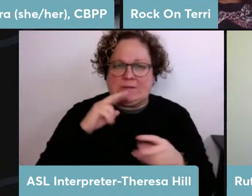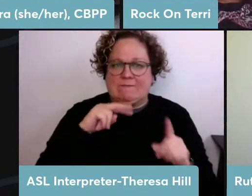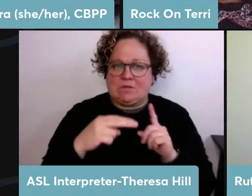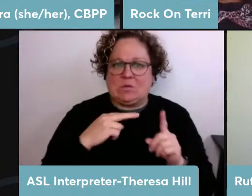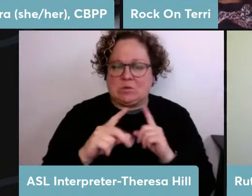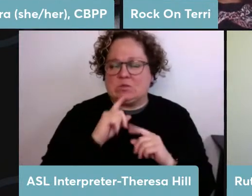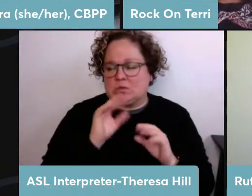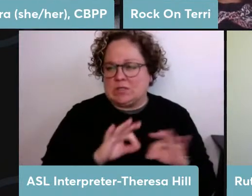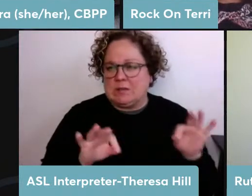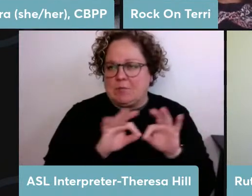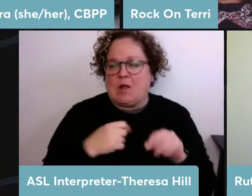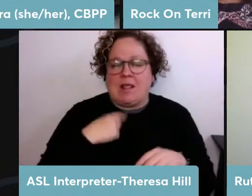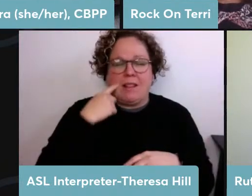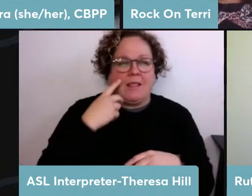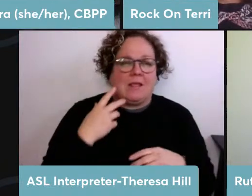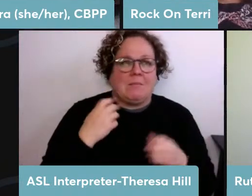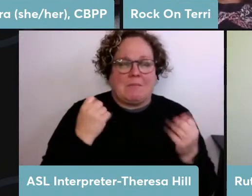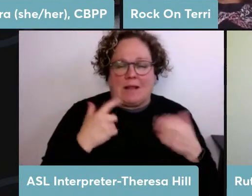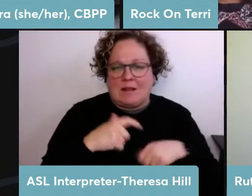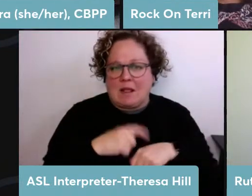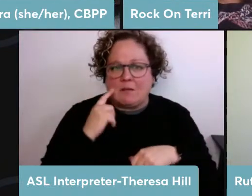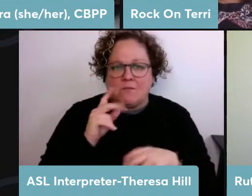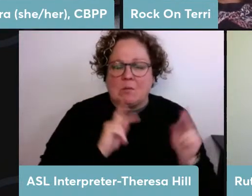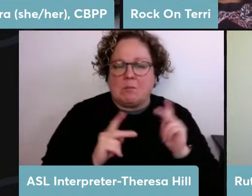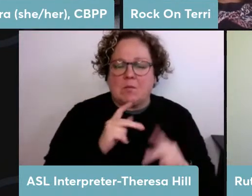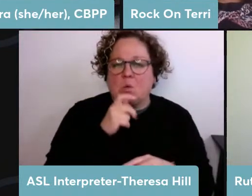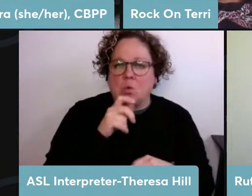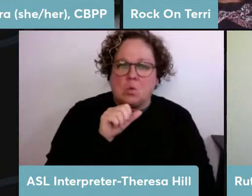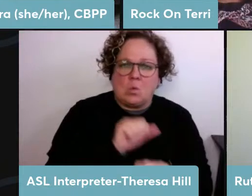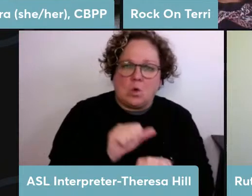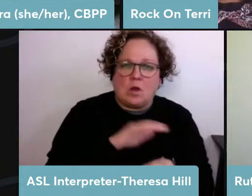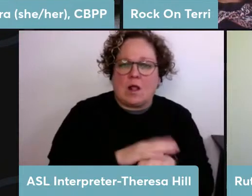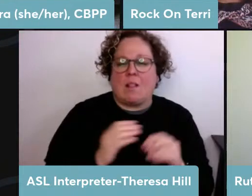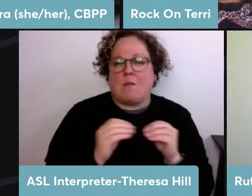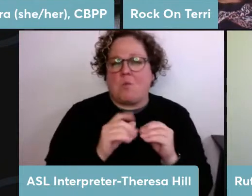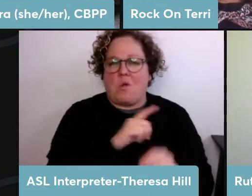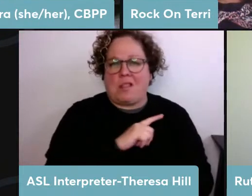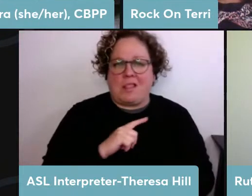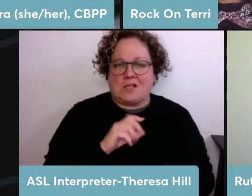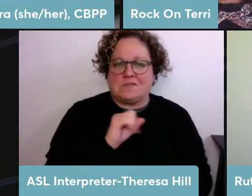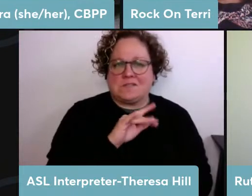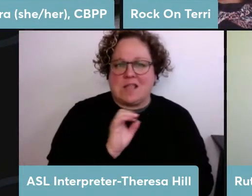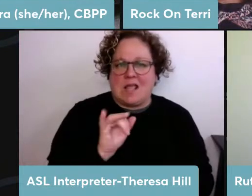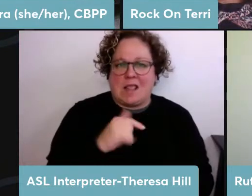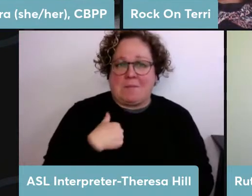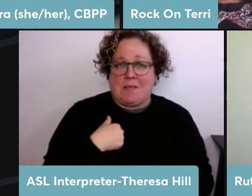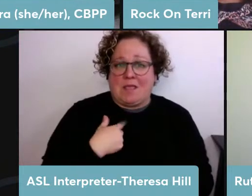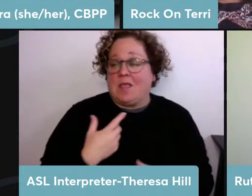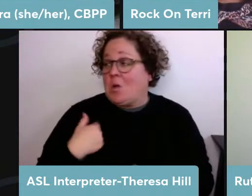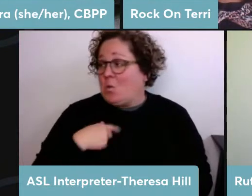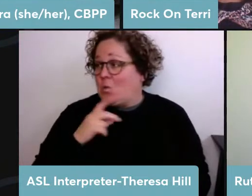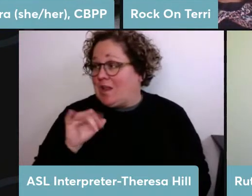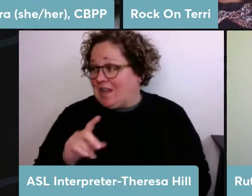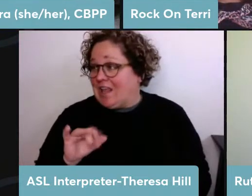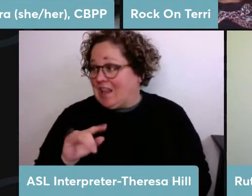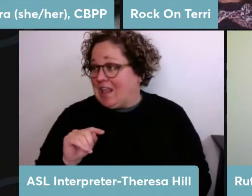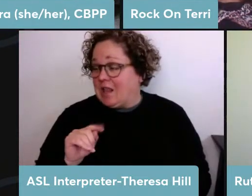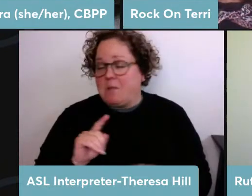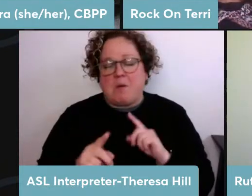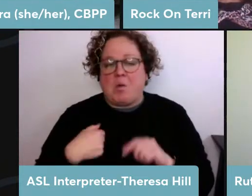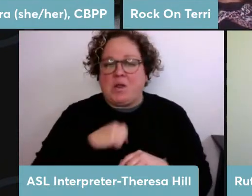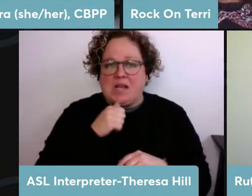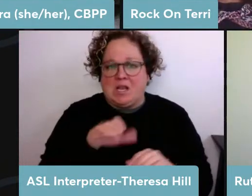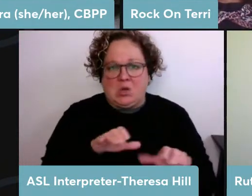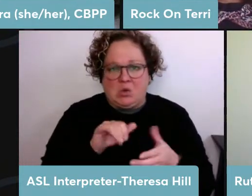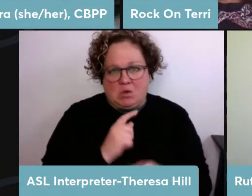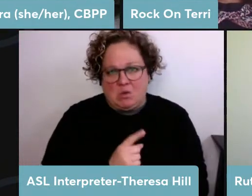think oftentimes for folks who work on the more legislative side like me, we're like, okay, we did it, but we didn't do it right, because all the